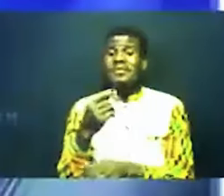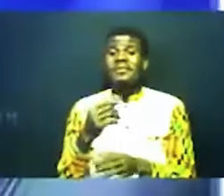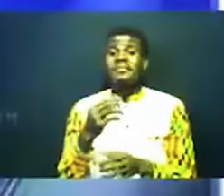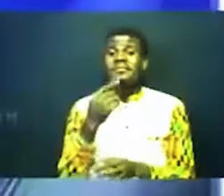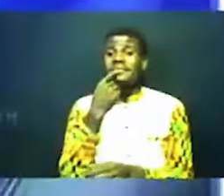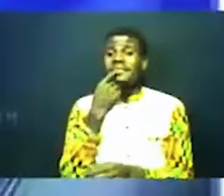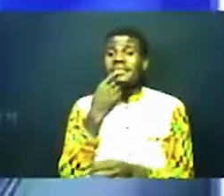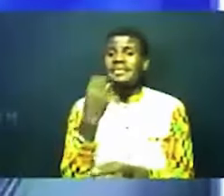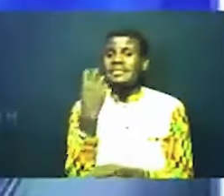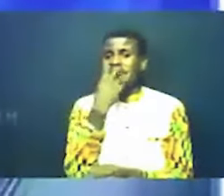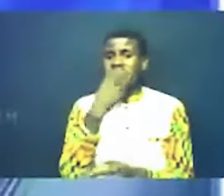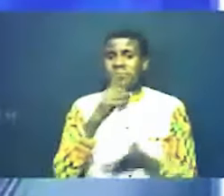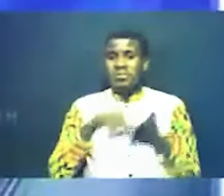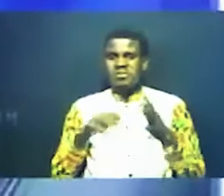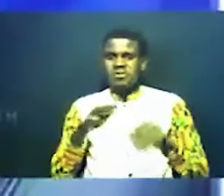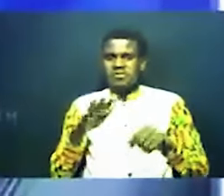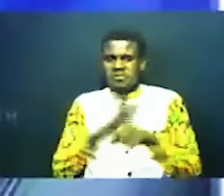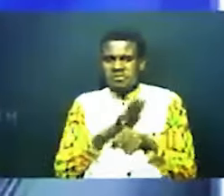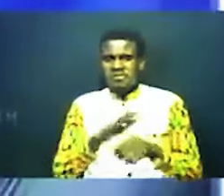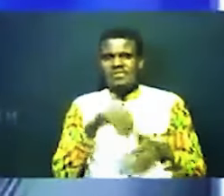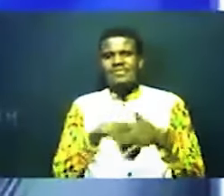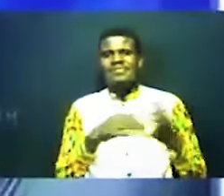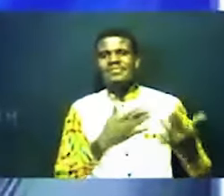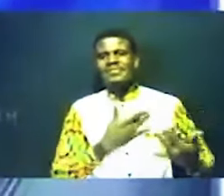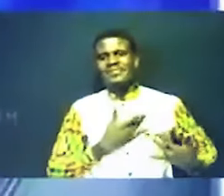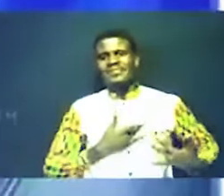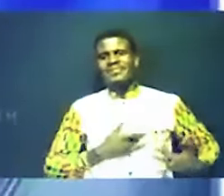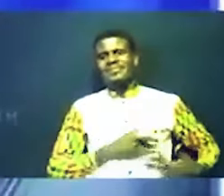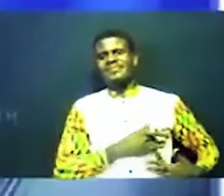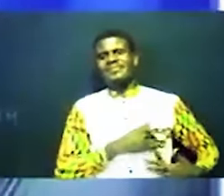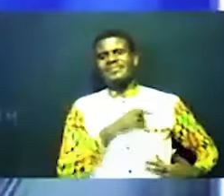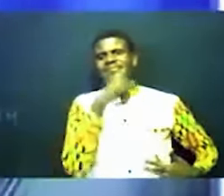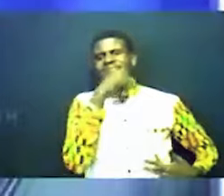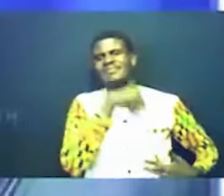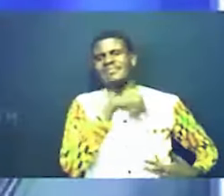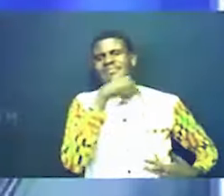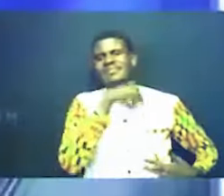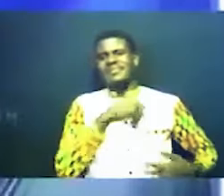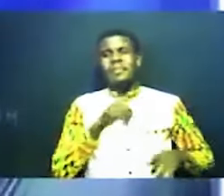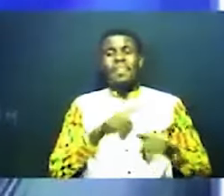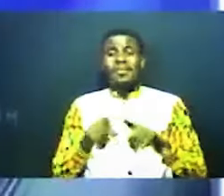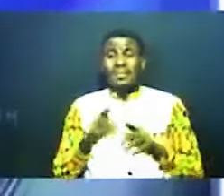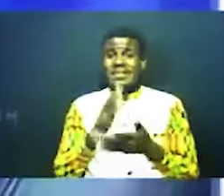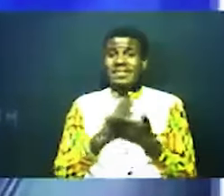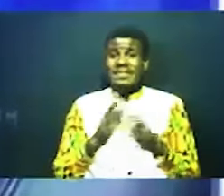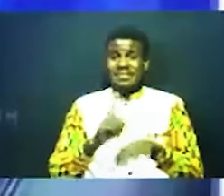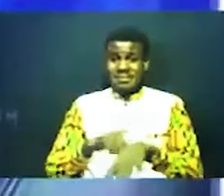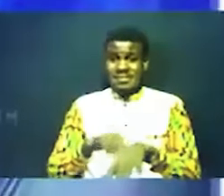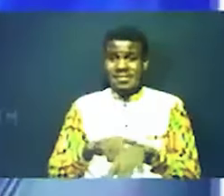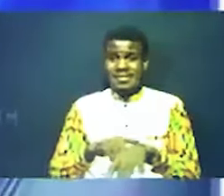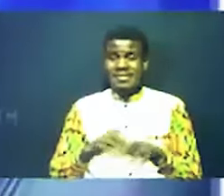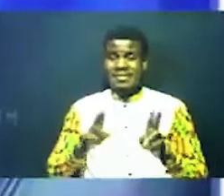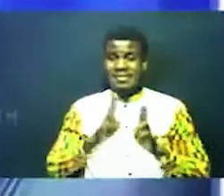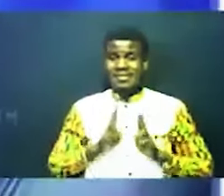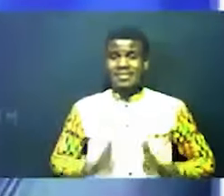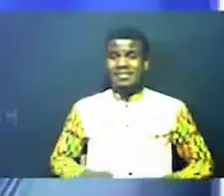in the heart. If he said, "Niaya kumemu ma ebusuano na ano eka." But you see, sometimes the human being can speak,